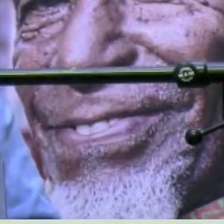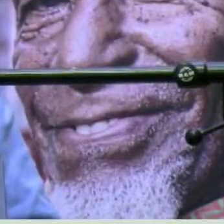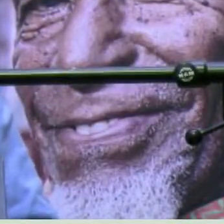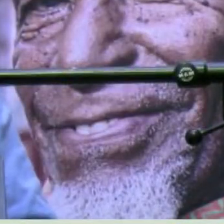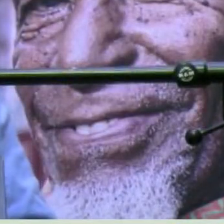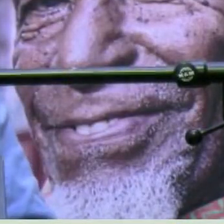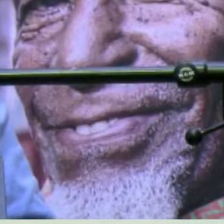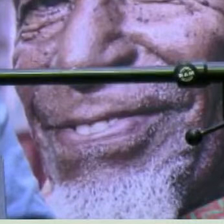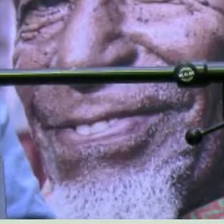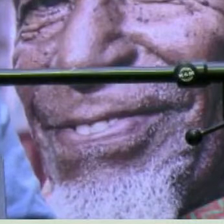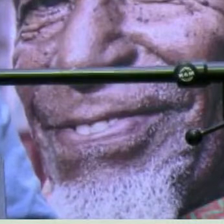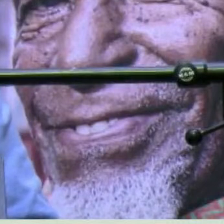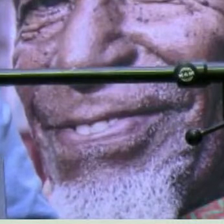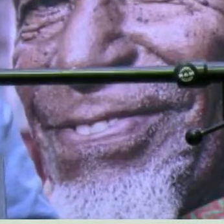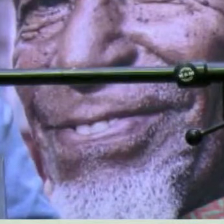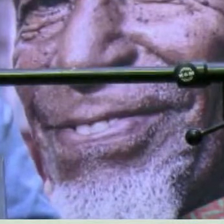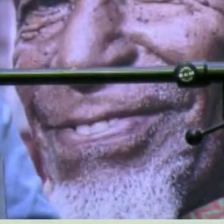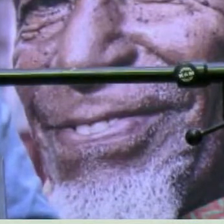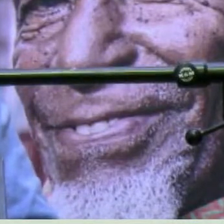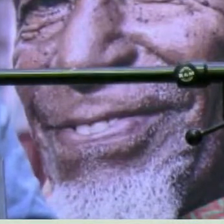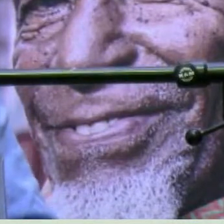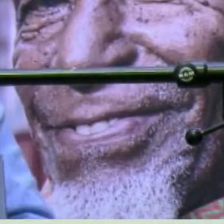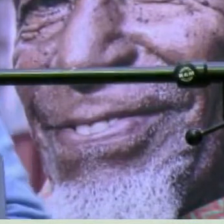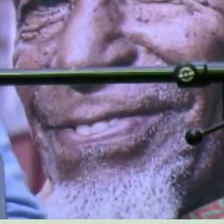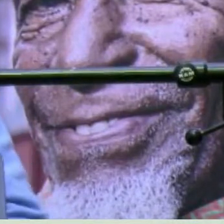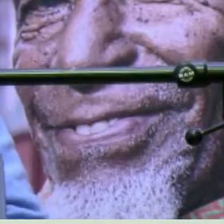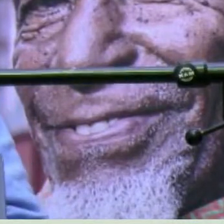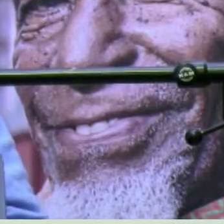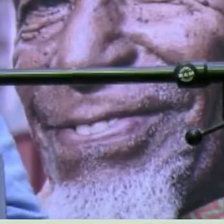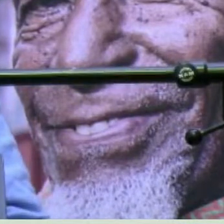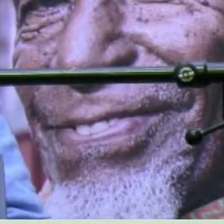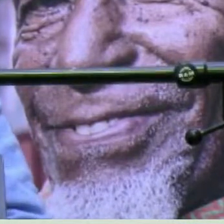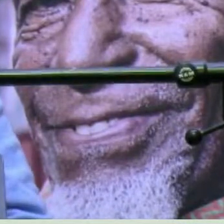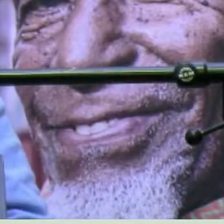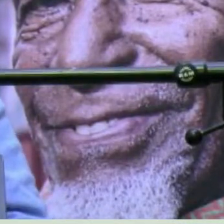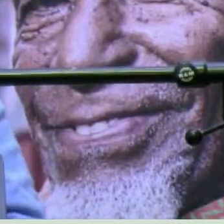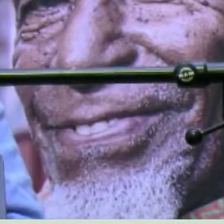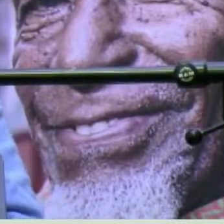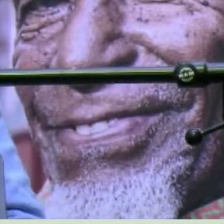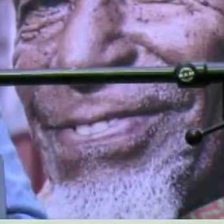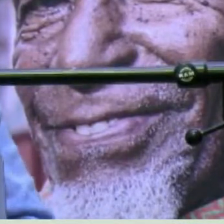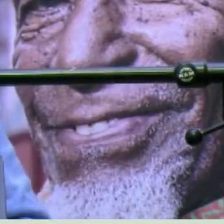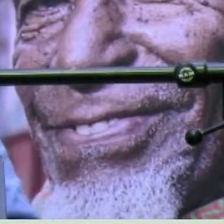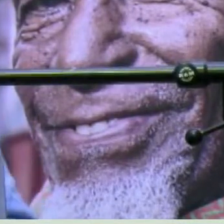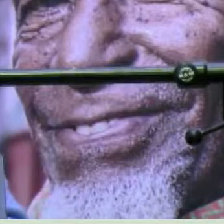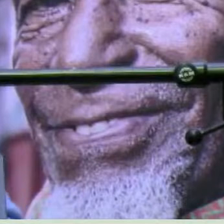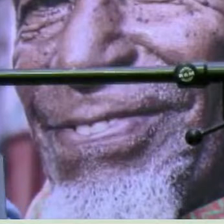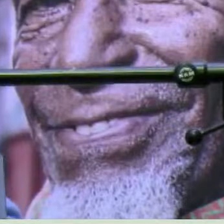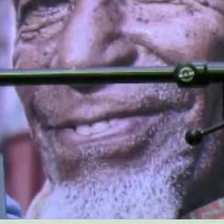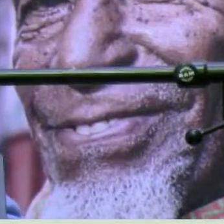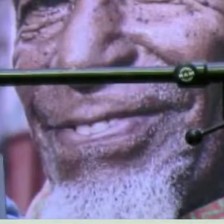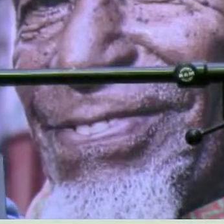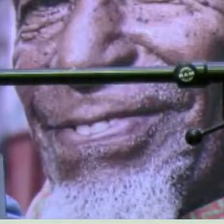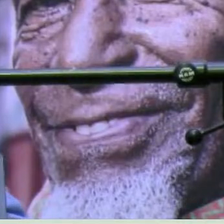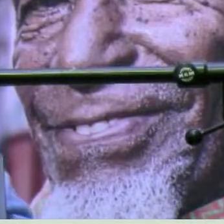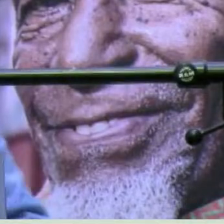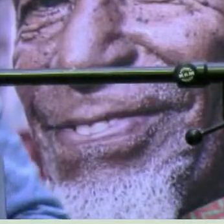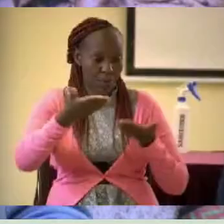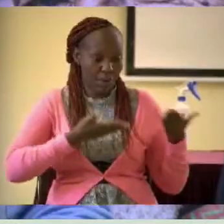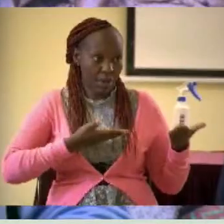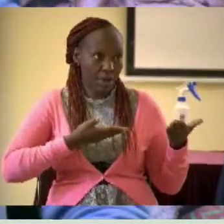Kituku to also set the context, the project manager, UNDP, Amkeni wa Kenya. Karibu, Mr.